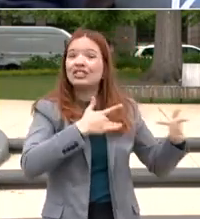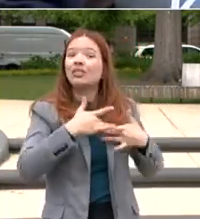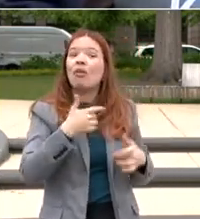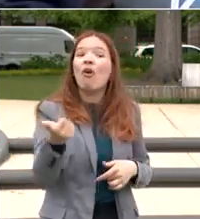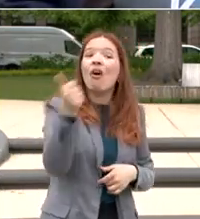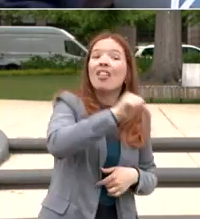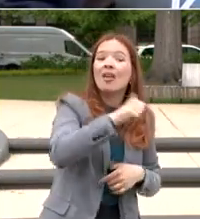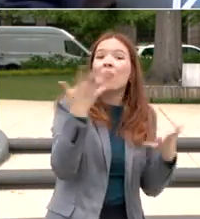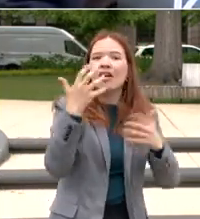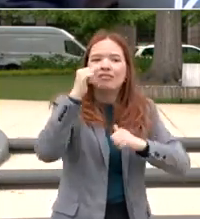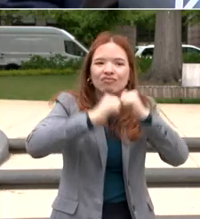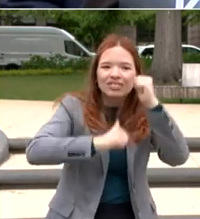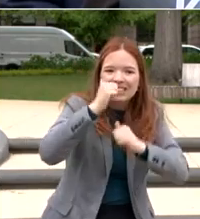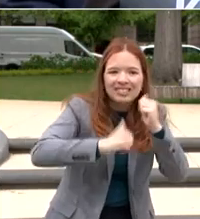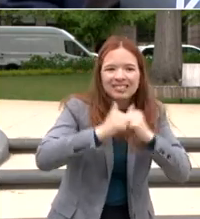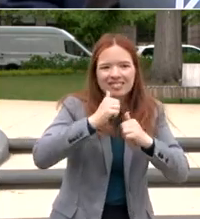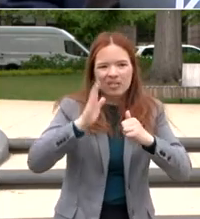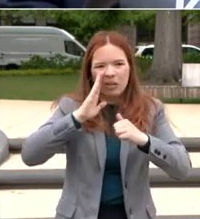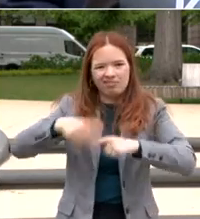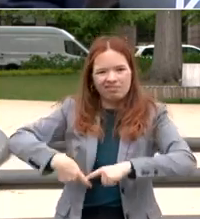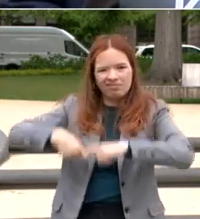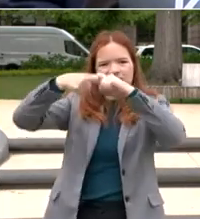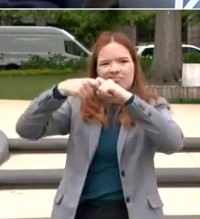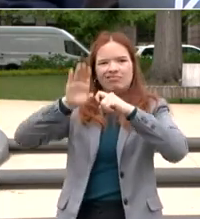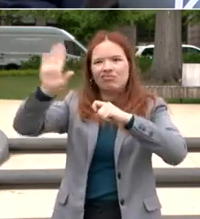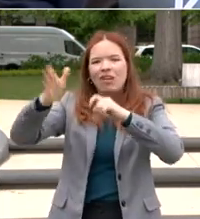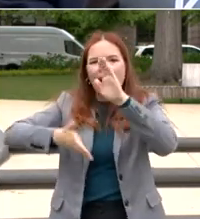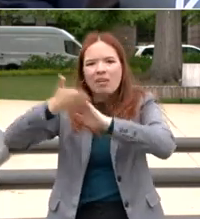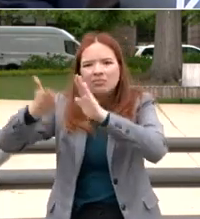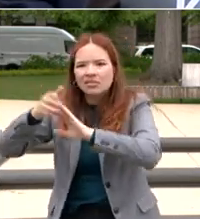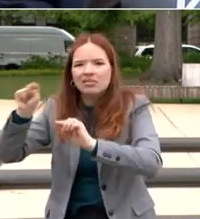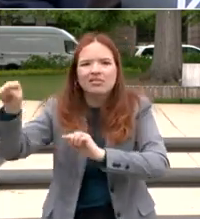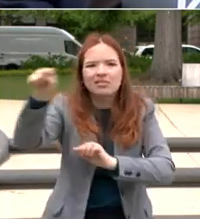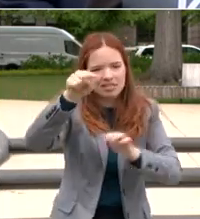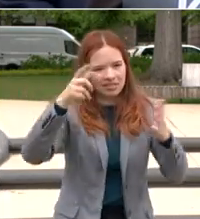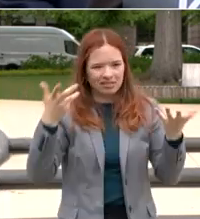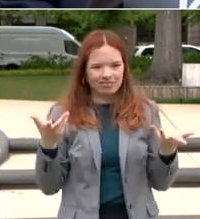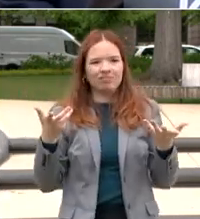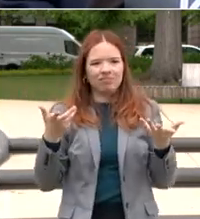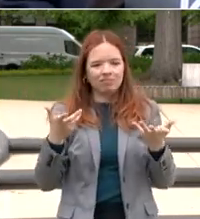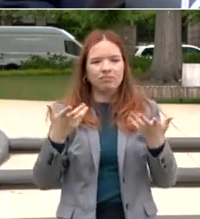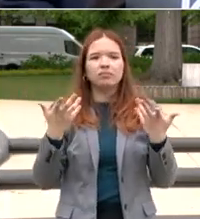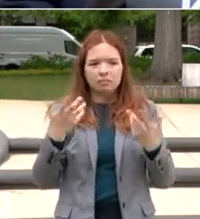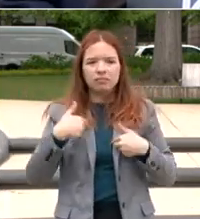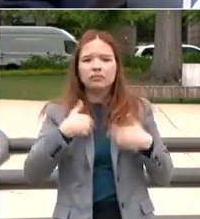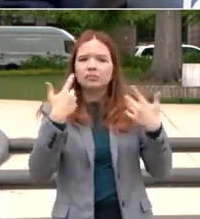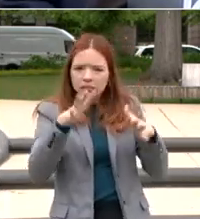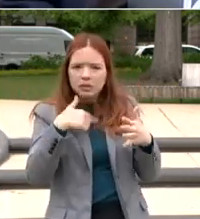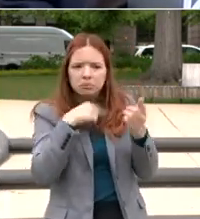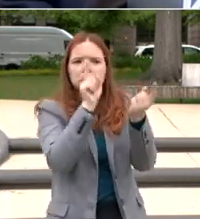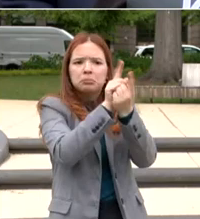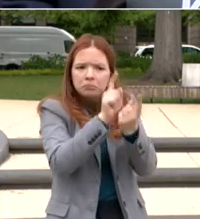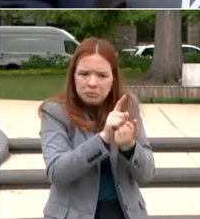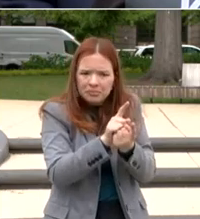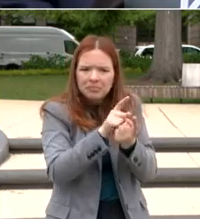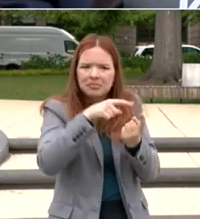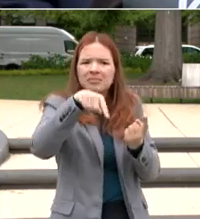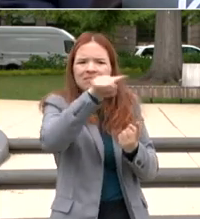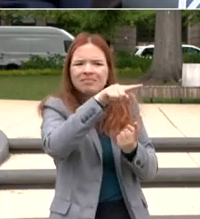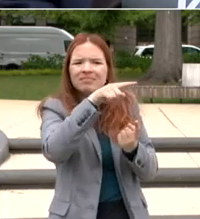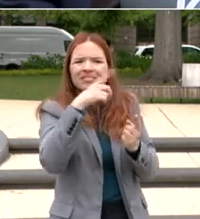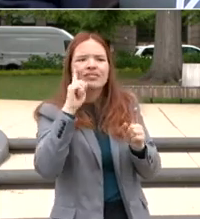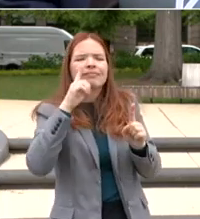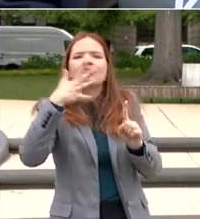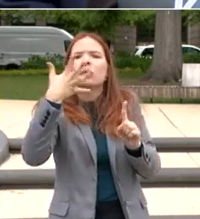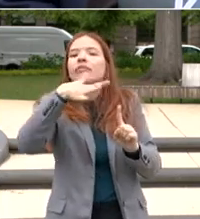operation. We were also met with residents that were concerned about the project and the impact of the project on the environment and the disruption